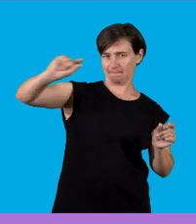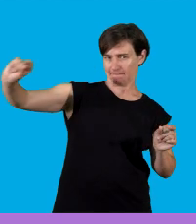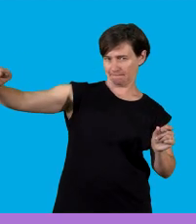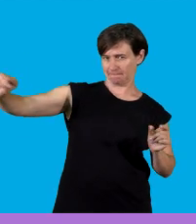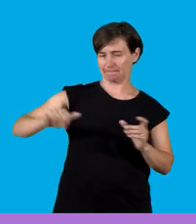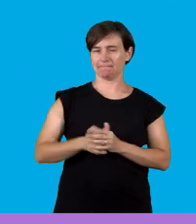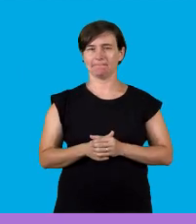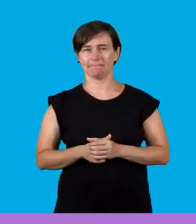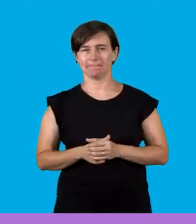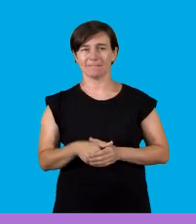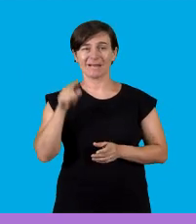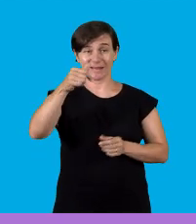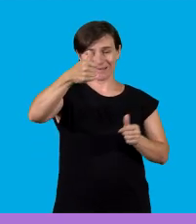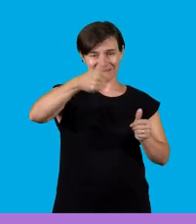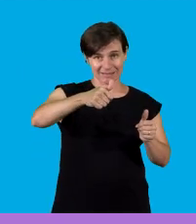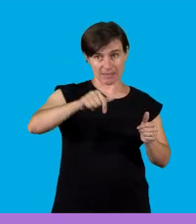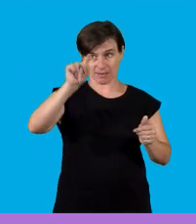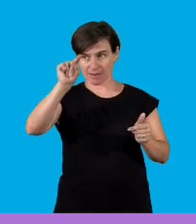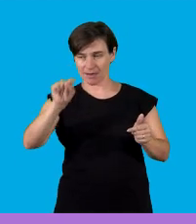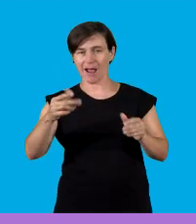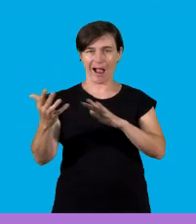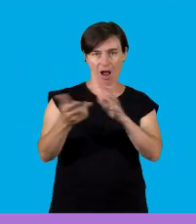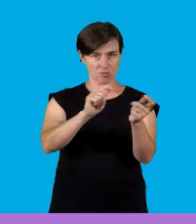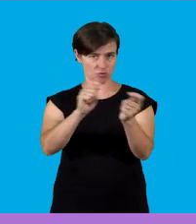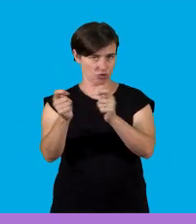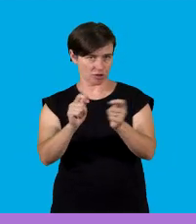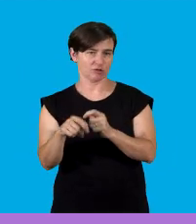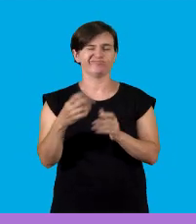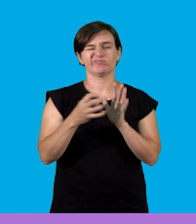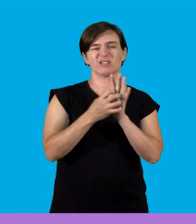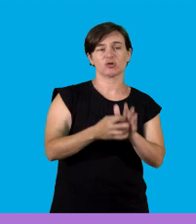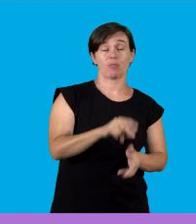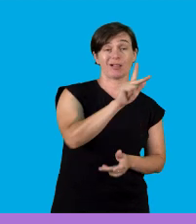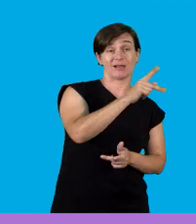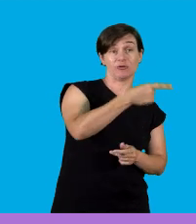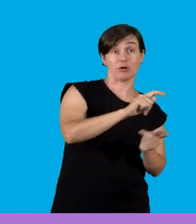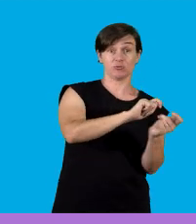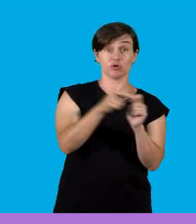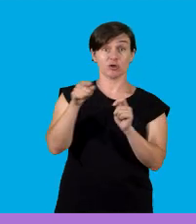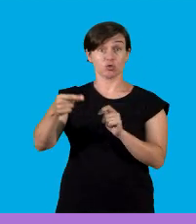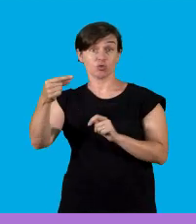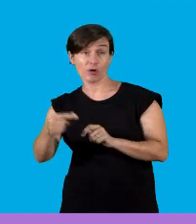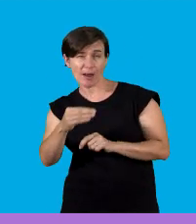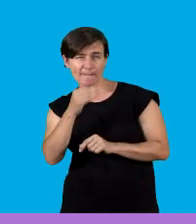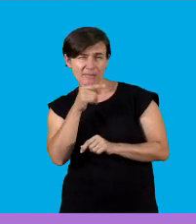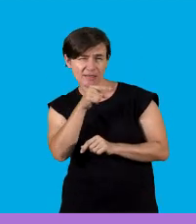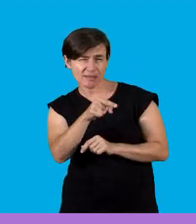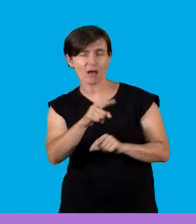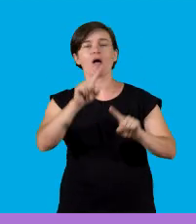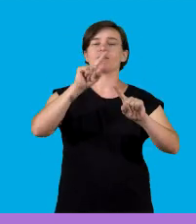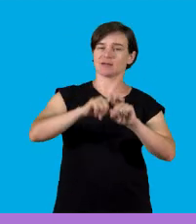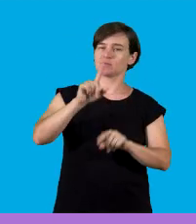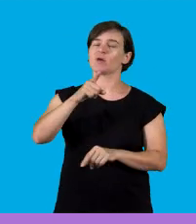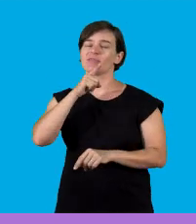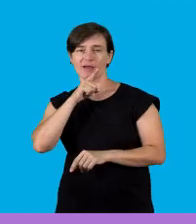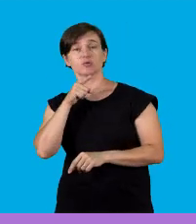right? And then I have my conversion factors. Okay, for example, if I convert kilograms, 2 grams, I will multiply